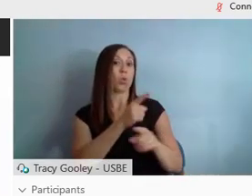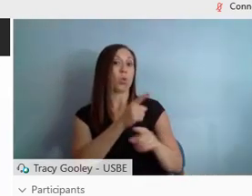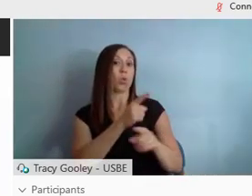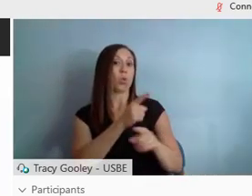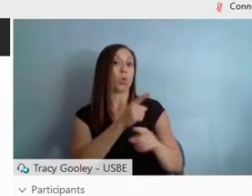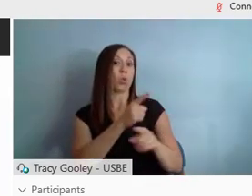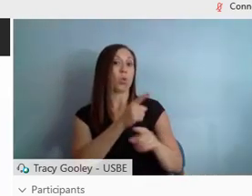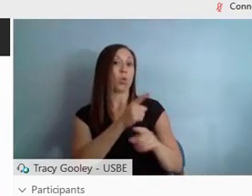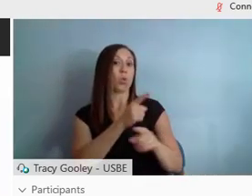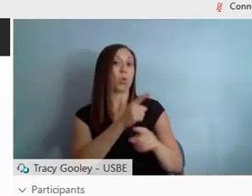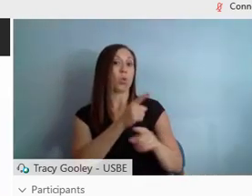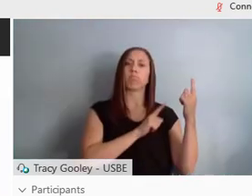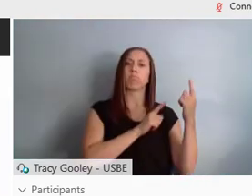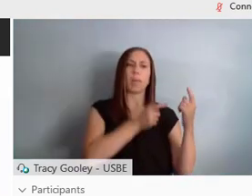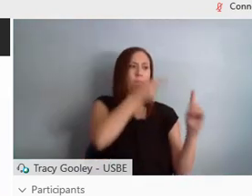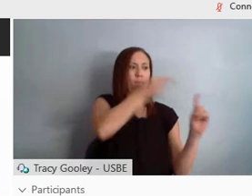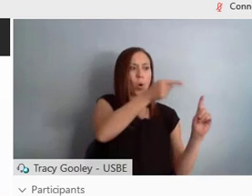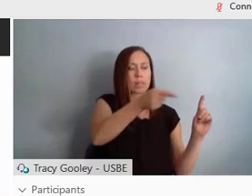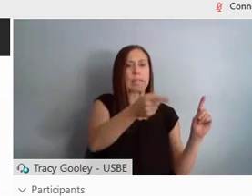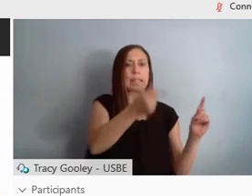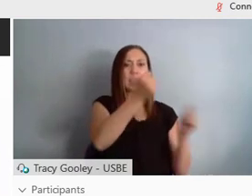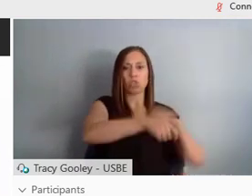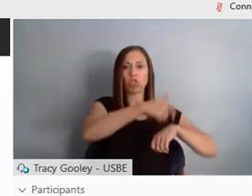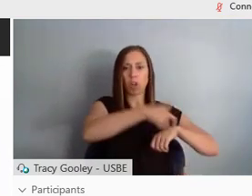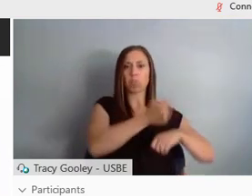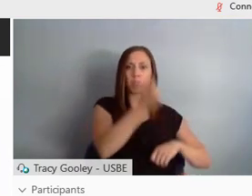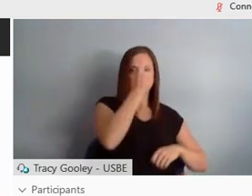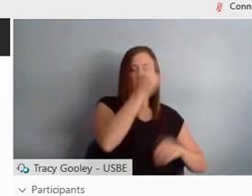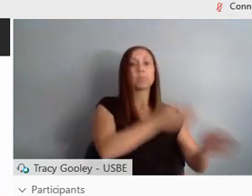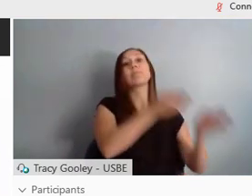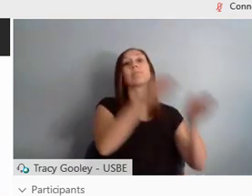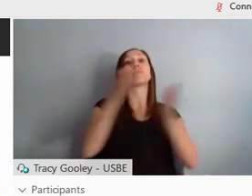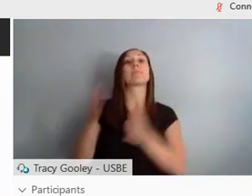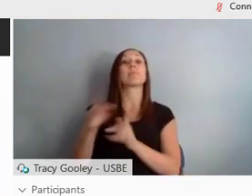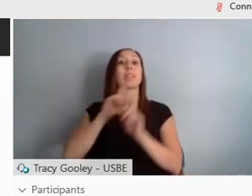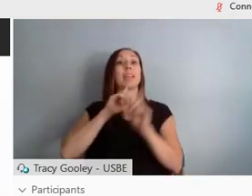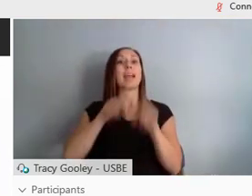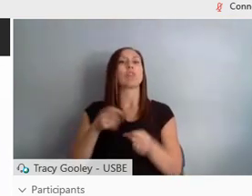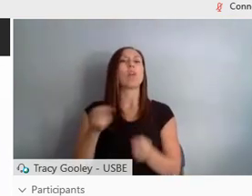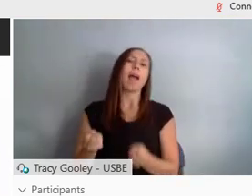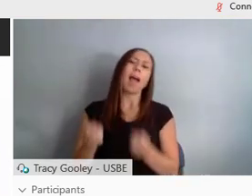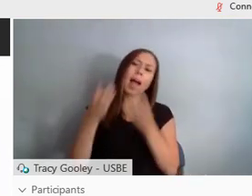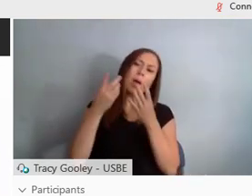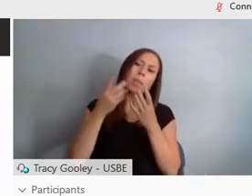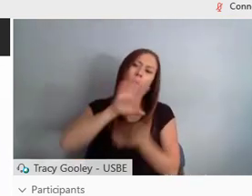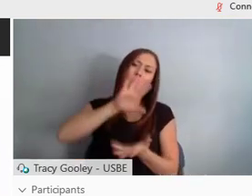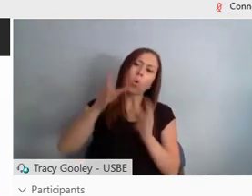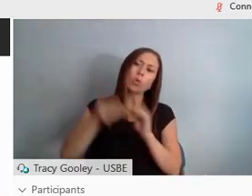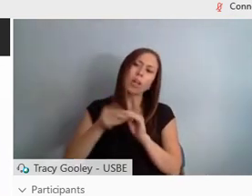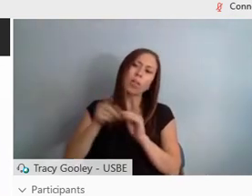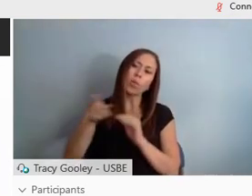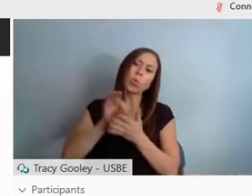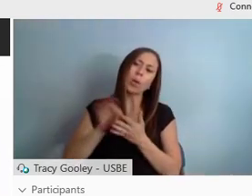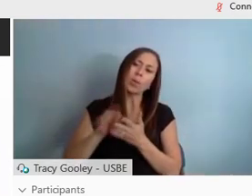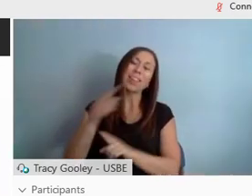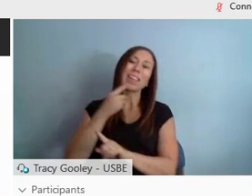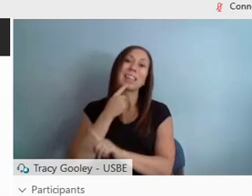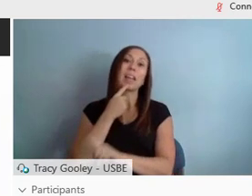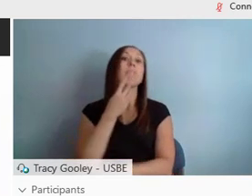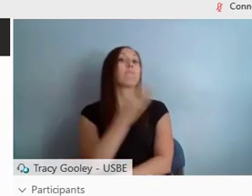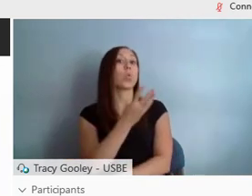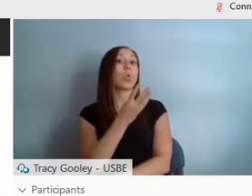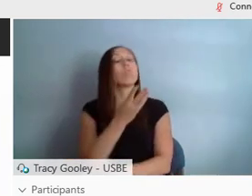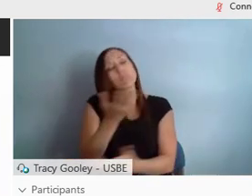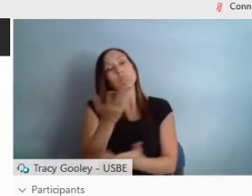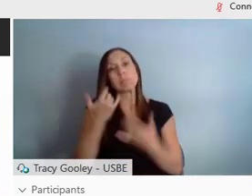the correct one-to-one correspondence, and then their answer to how many did you count is 4, they